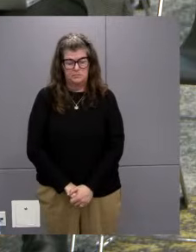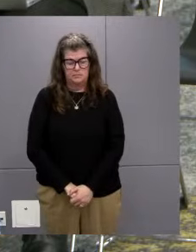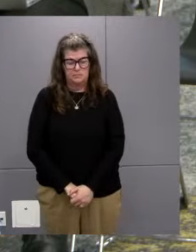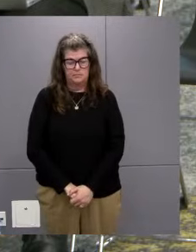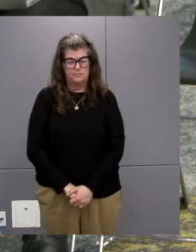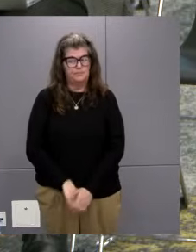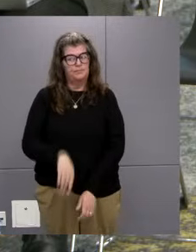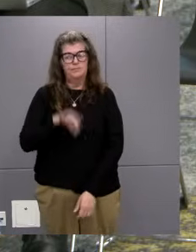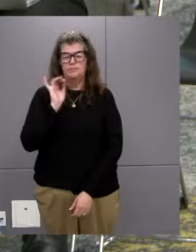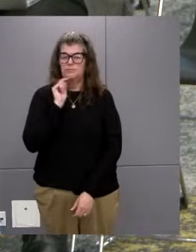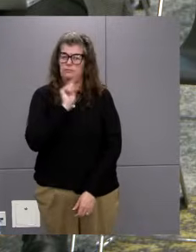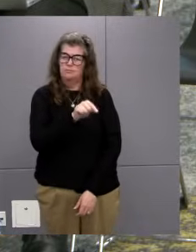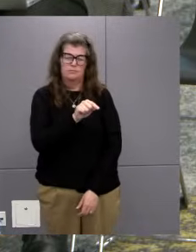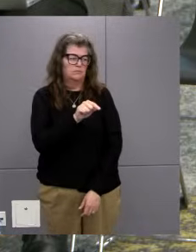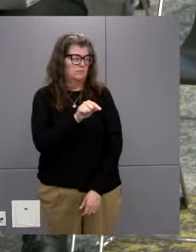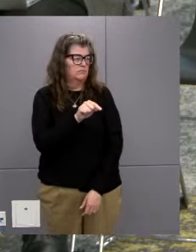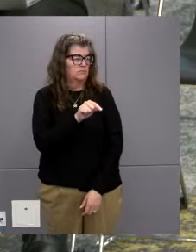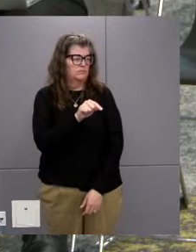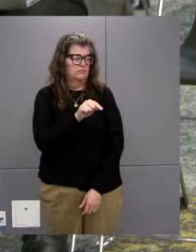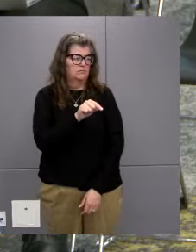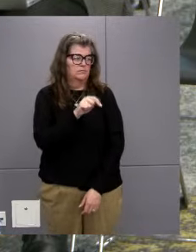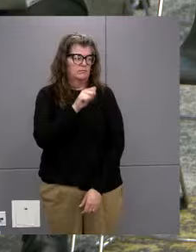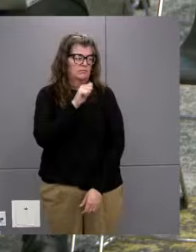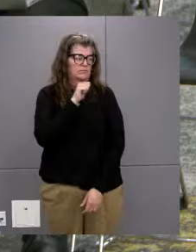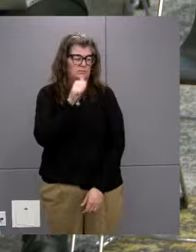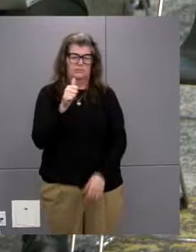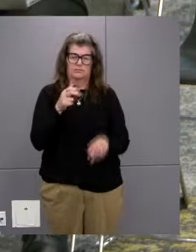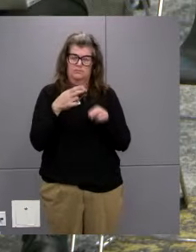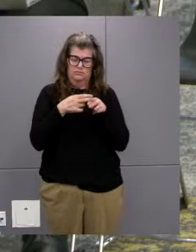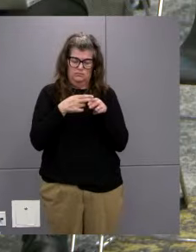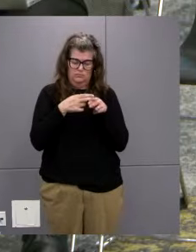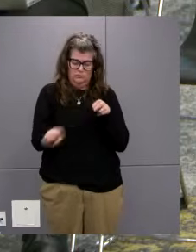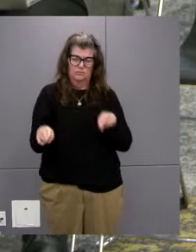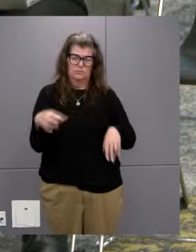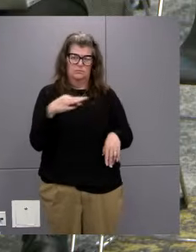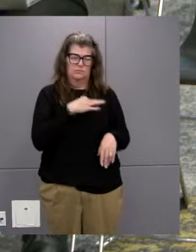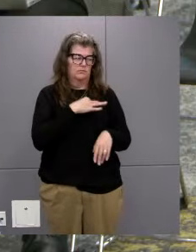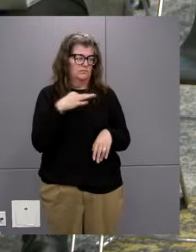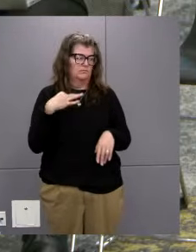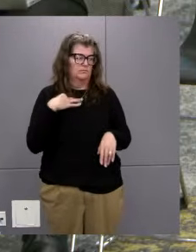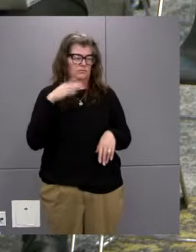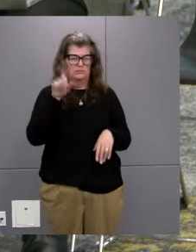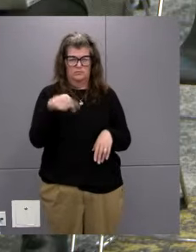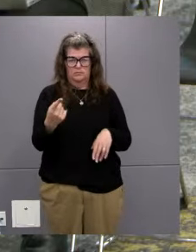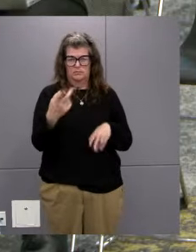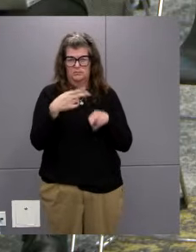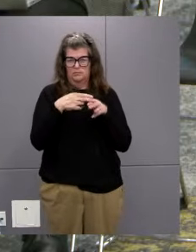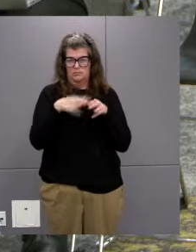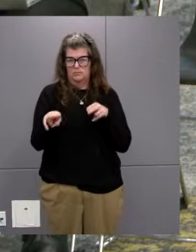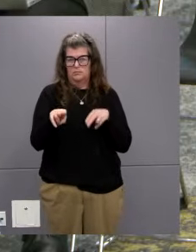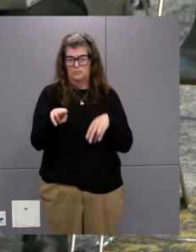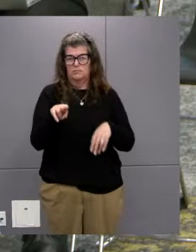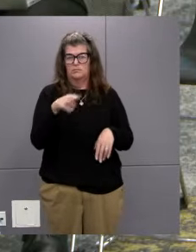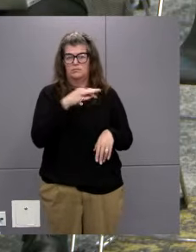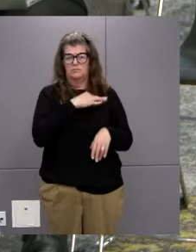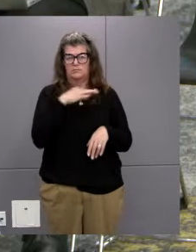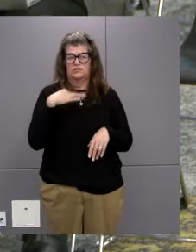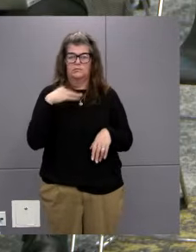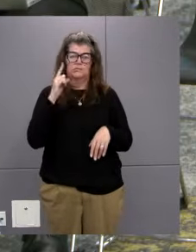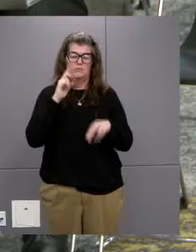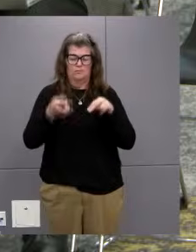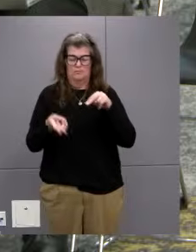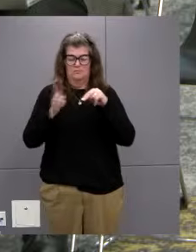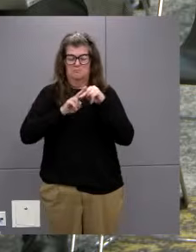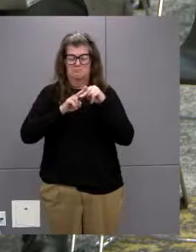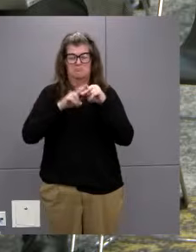She did not compete. She is a temp employee. She is the only temporary employee to be given a raise in the